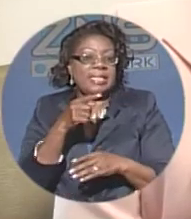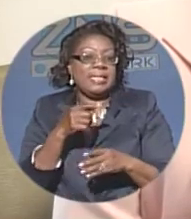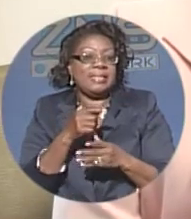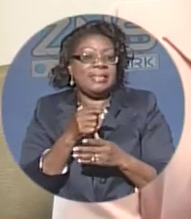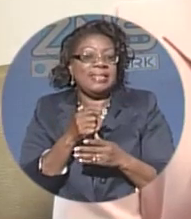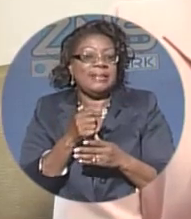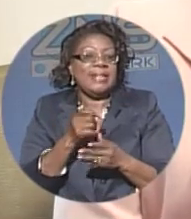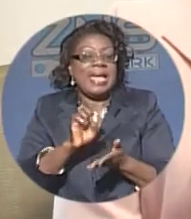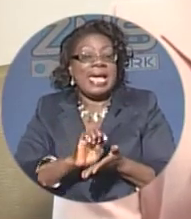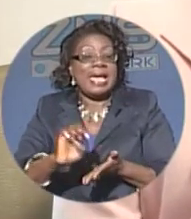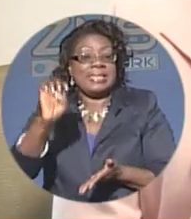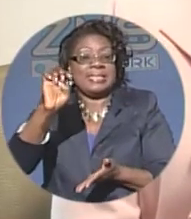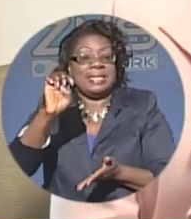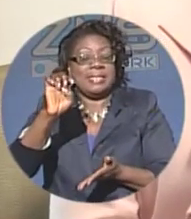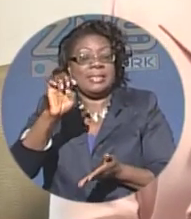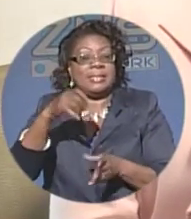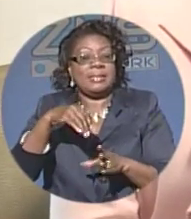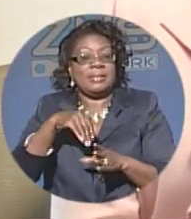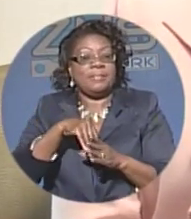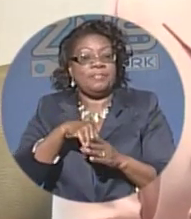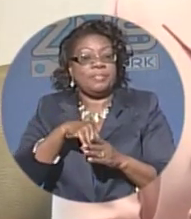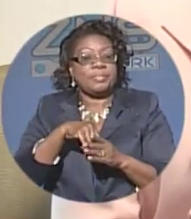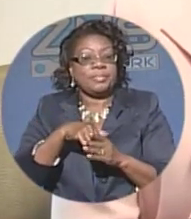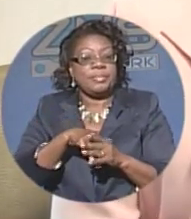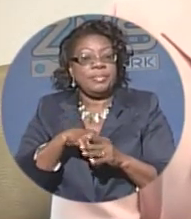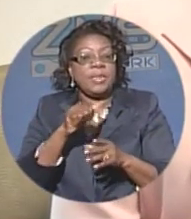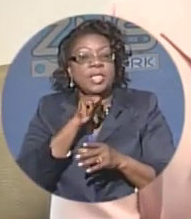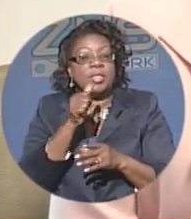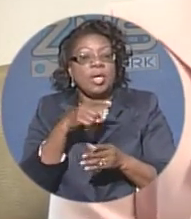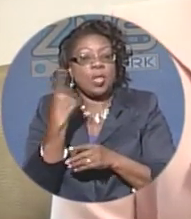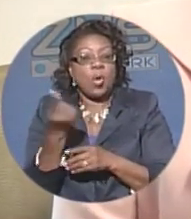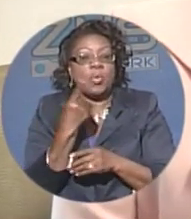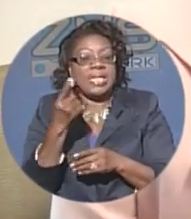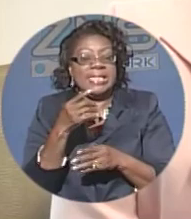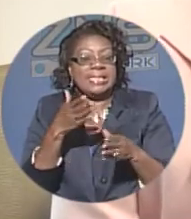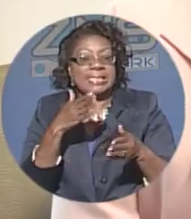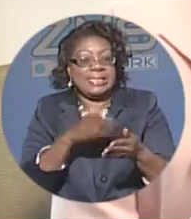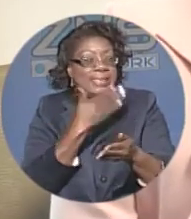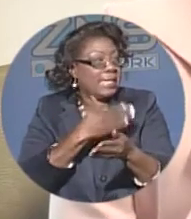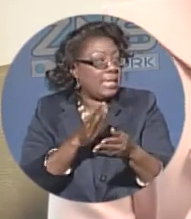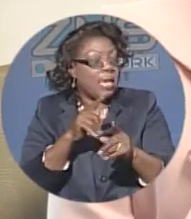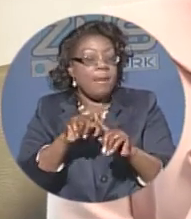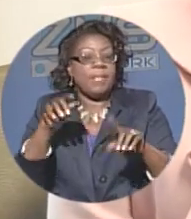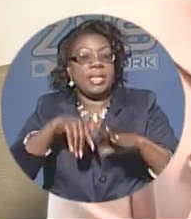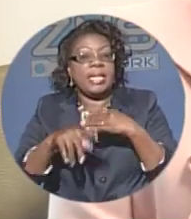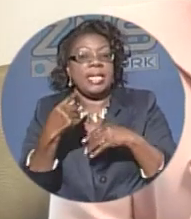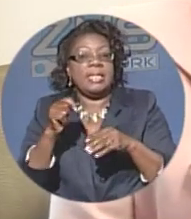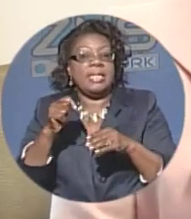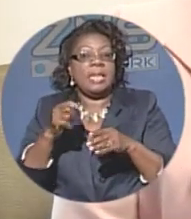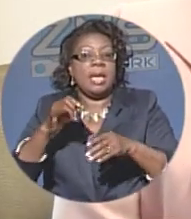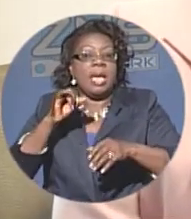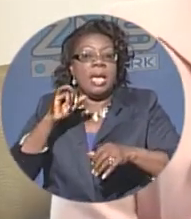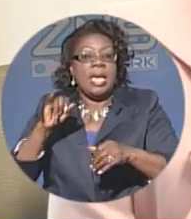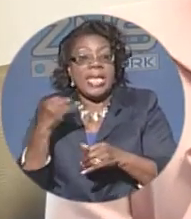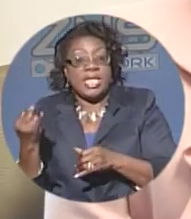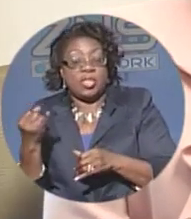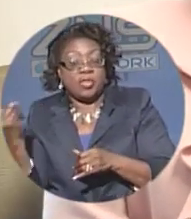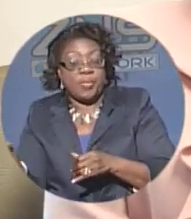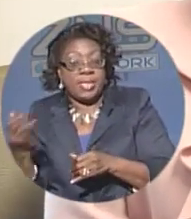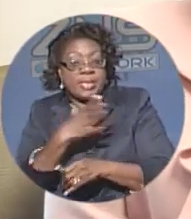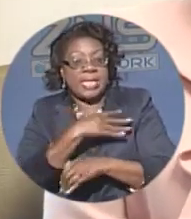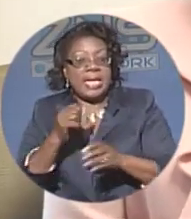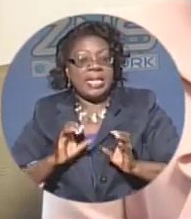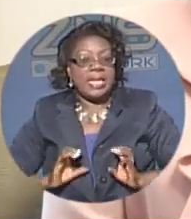Excellence in not only singing, but in the instruments,